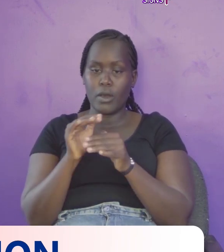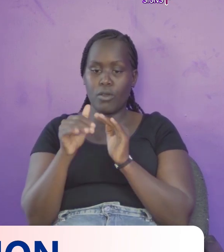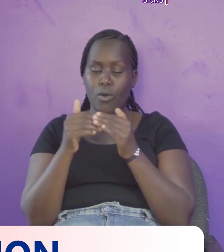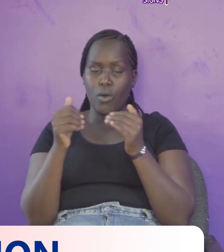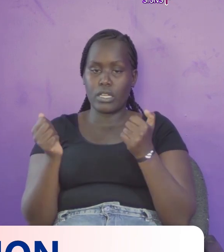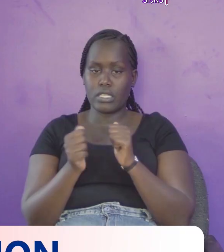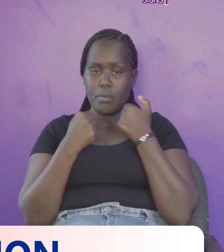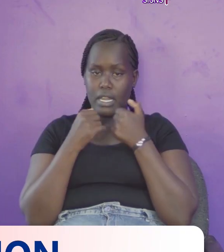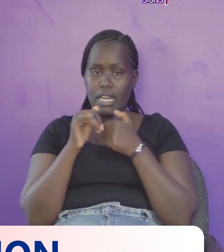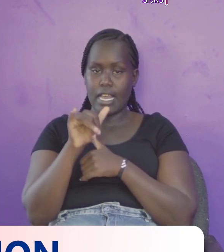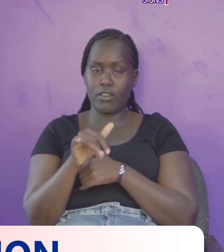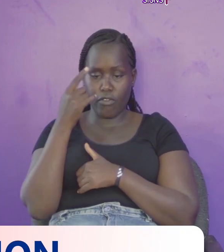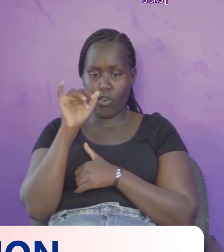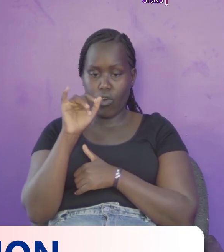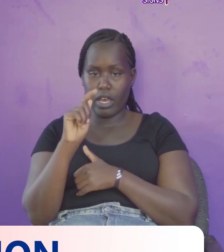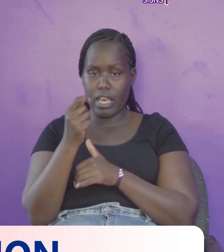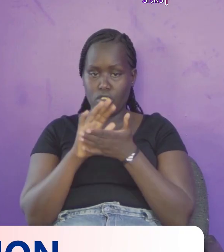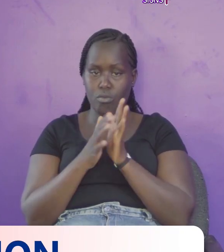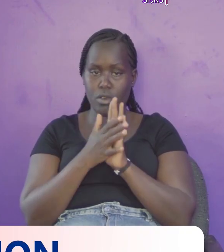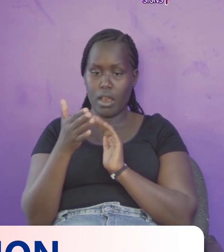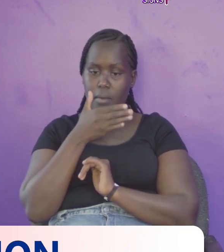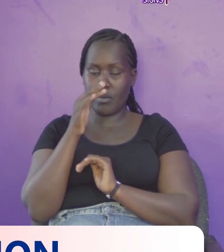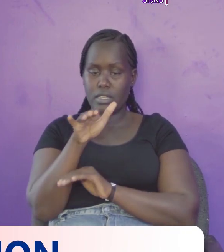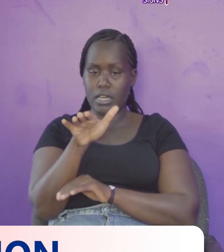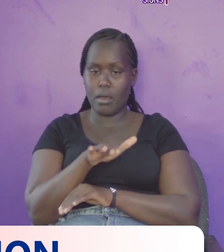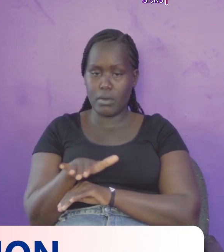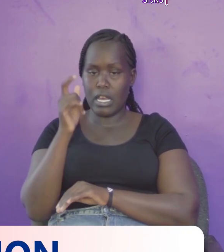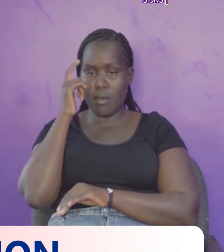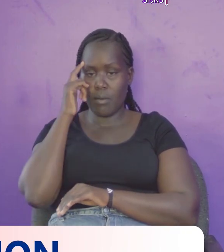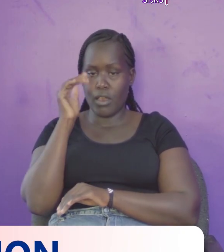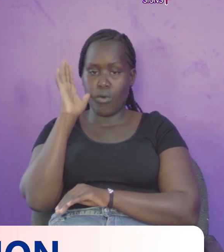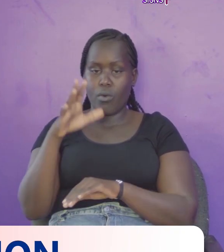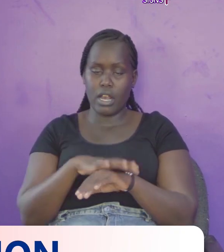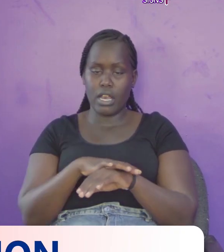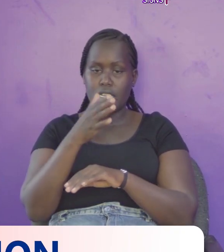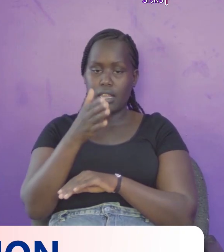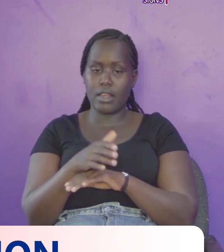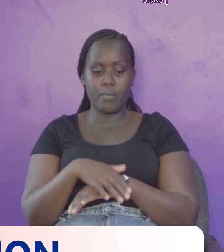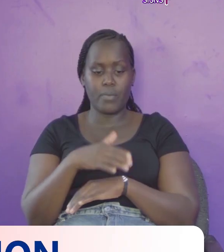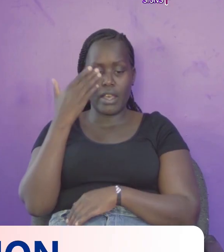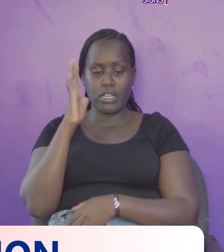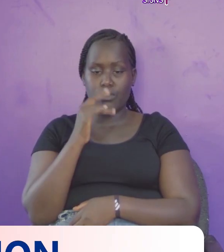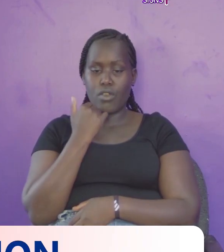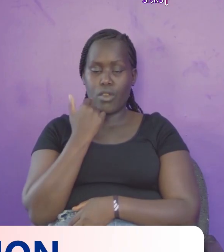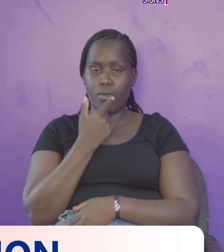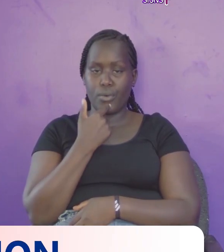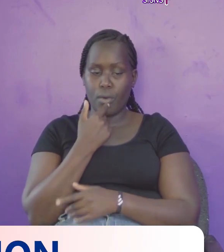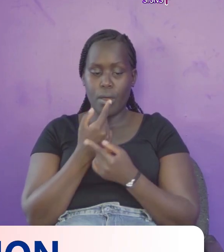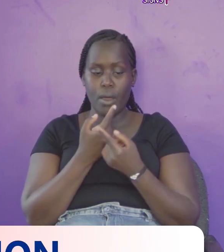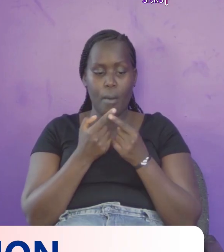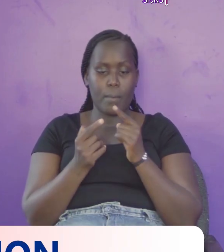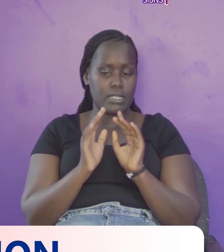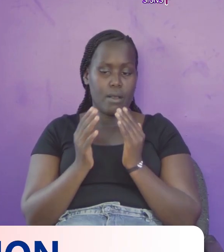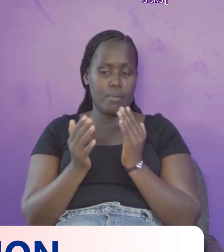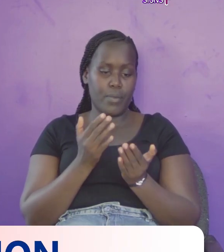that Kenya can be a better place to live in. Yeah. So I'm thinking we will get there. I don't know by who, but it may find us